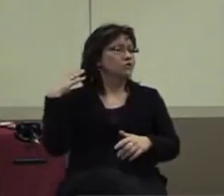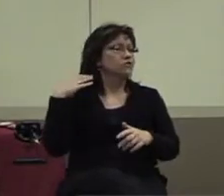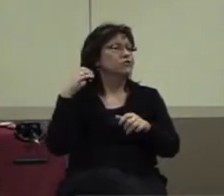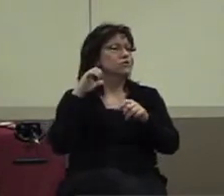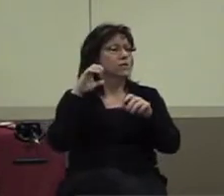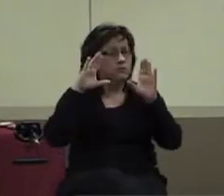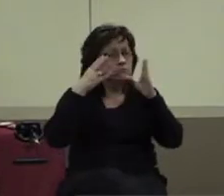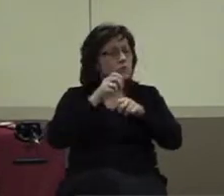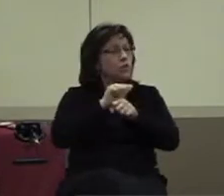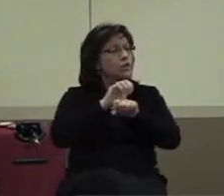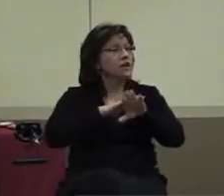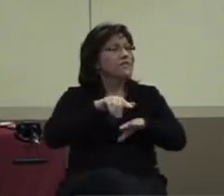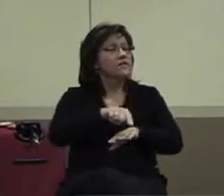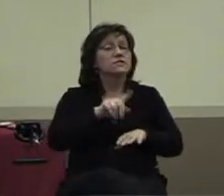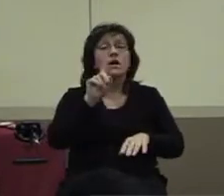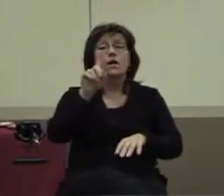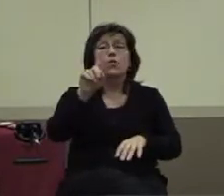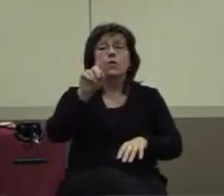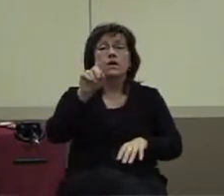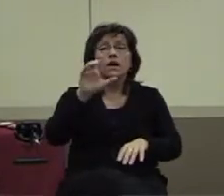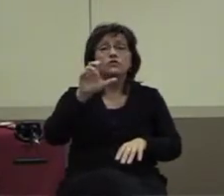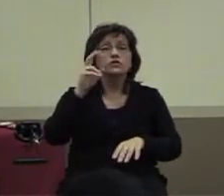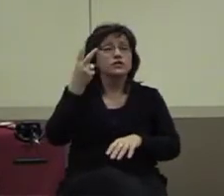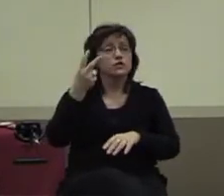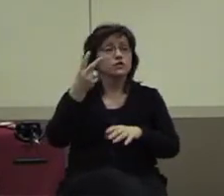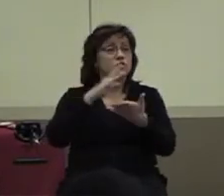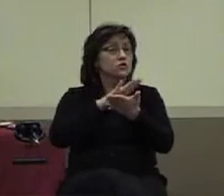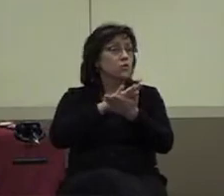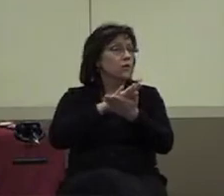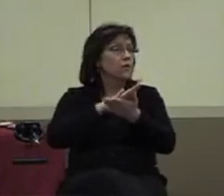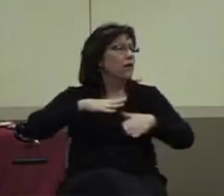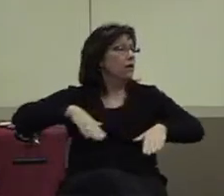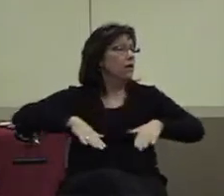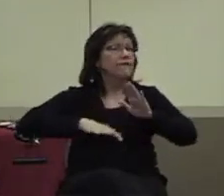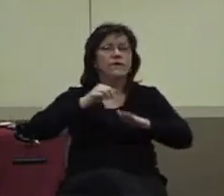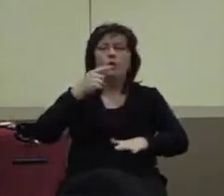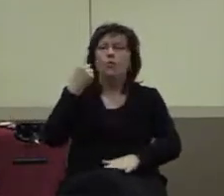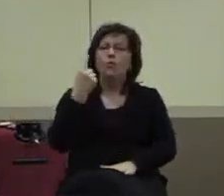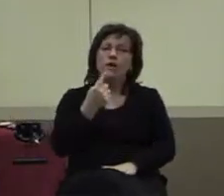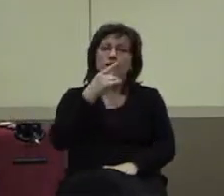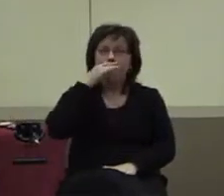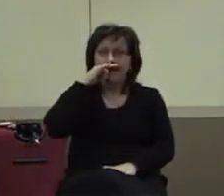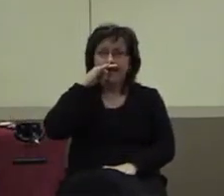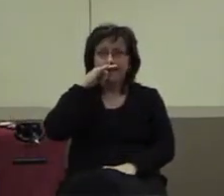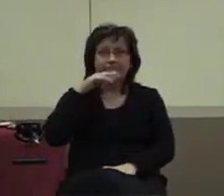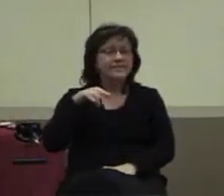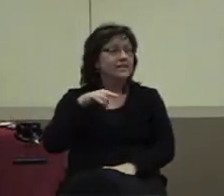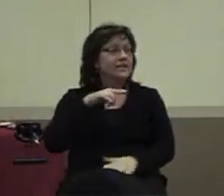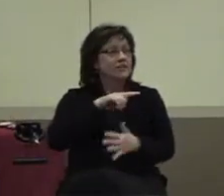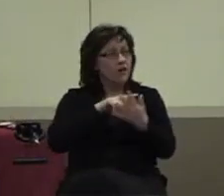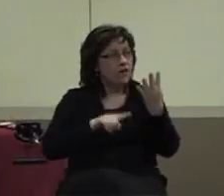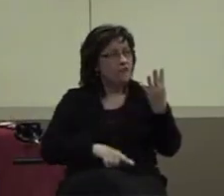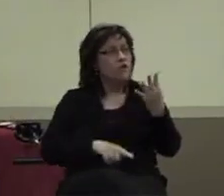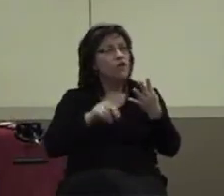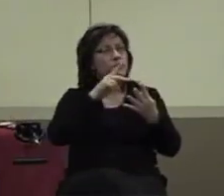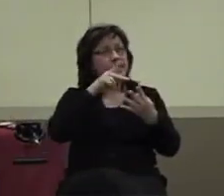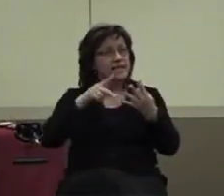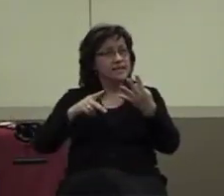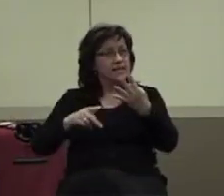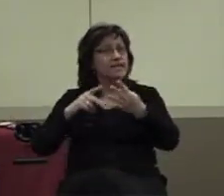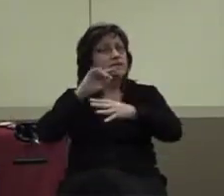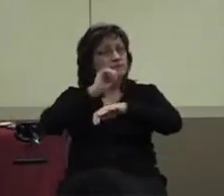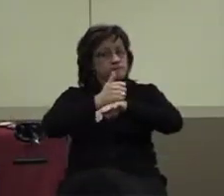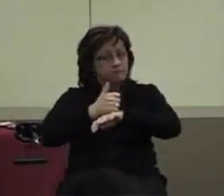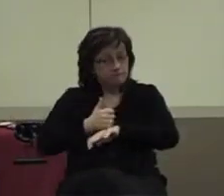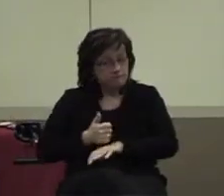102 schools. We have yet to find one single kid that if all 4 Ps were put in place, that we haven't had